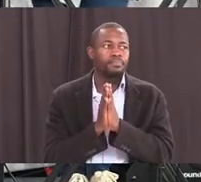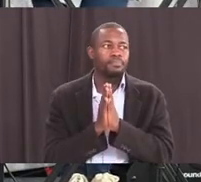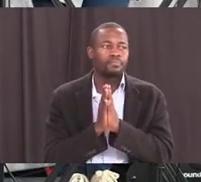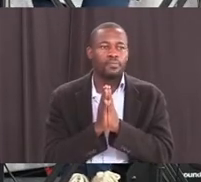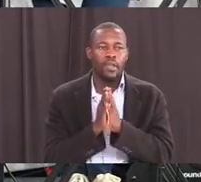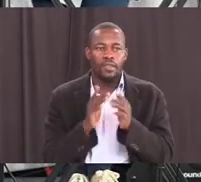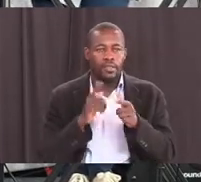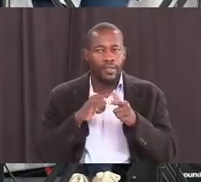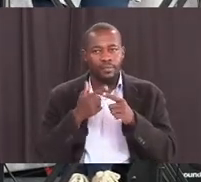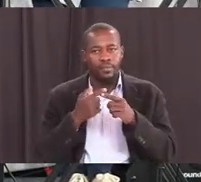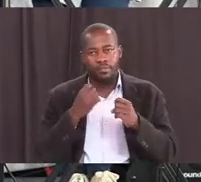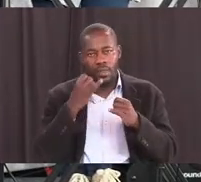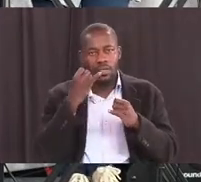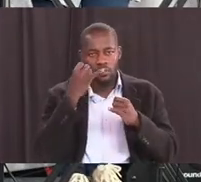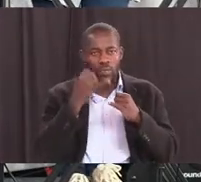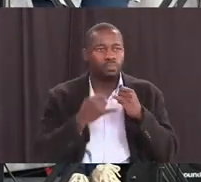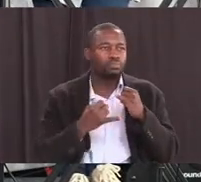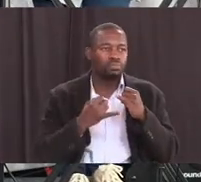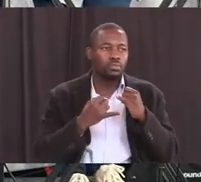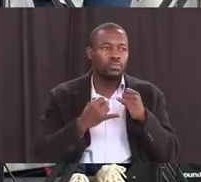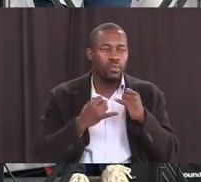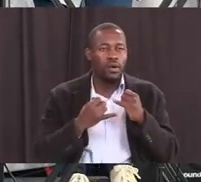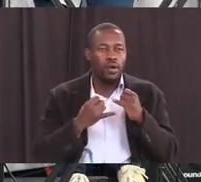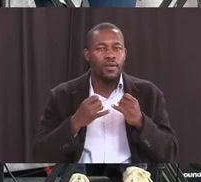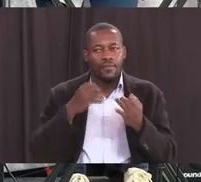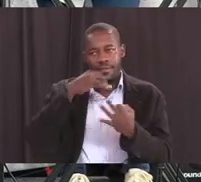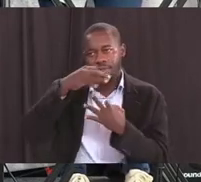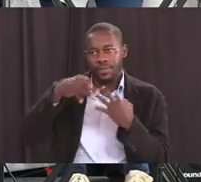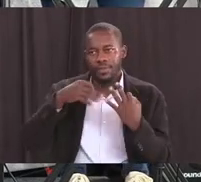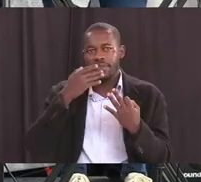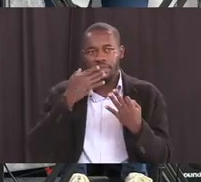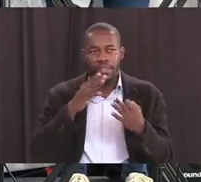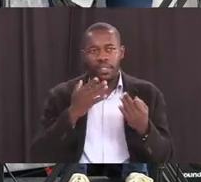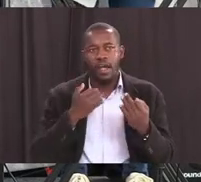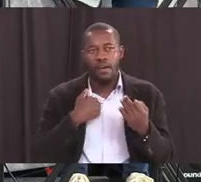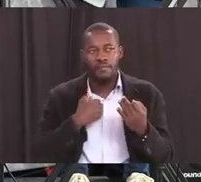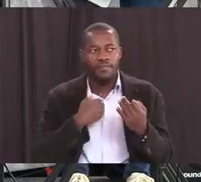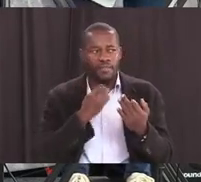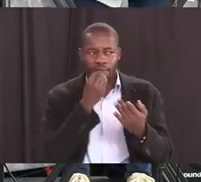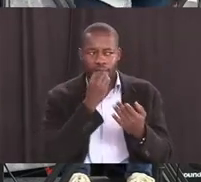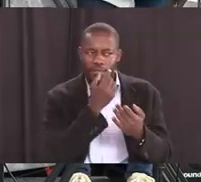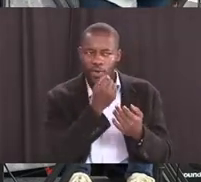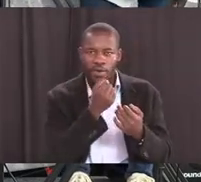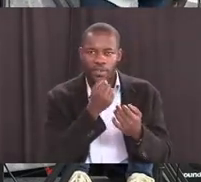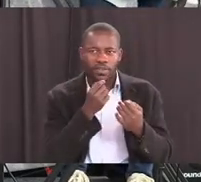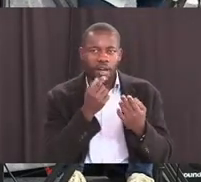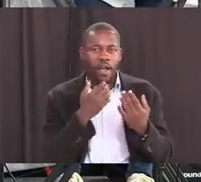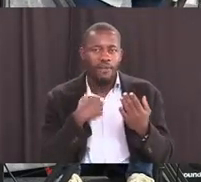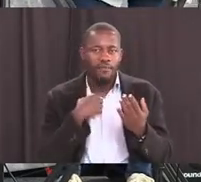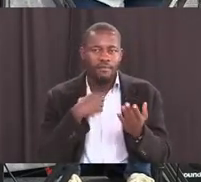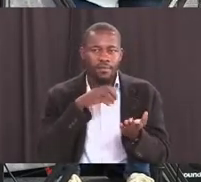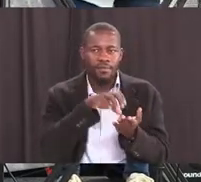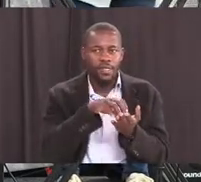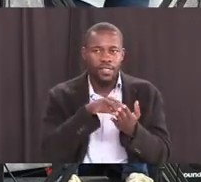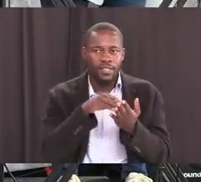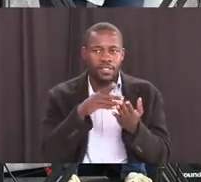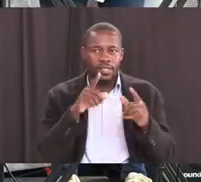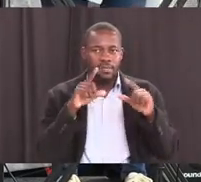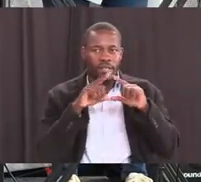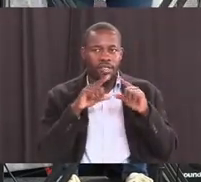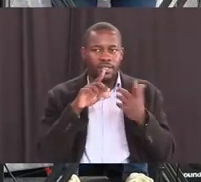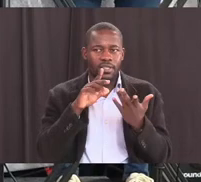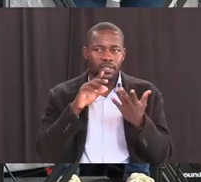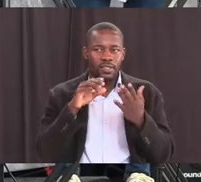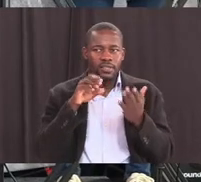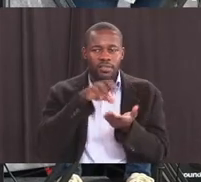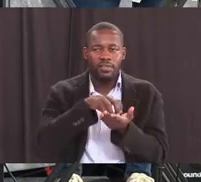meeting. Please do join us for chai and mandazi. That will help us in this chilly weather. And